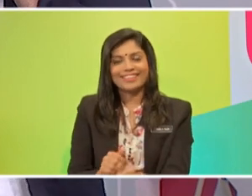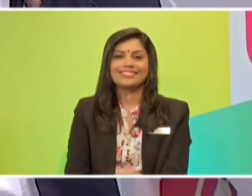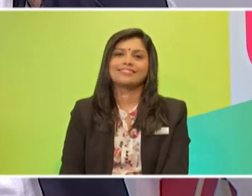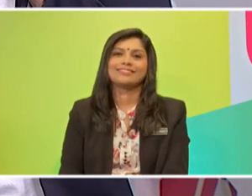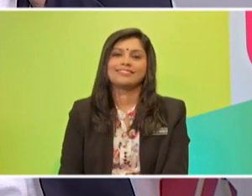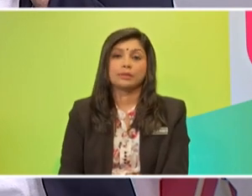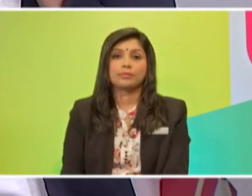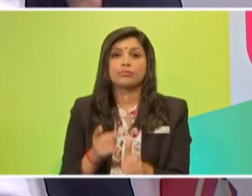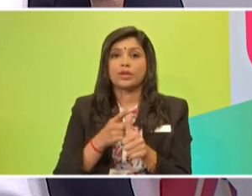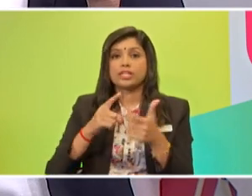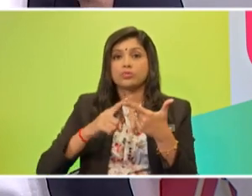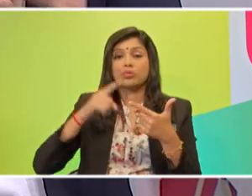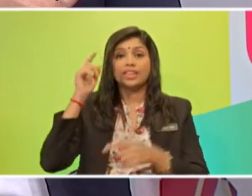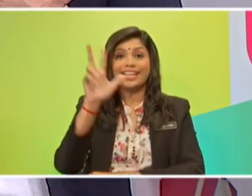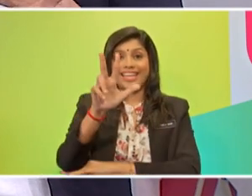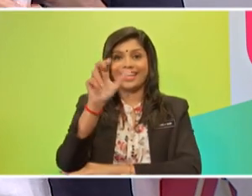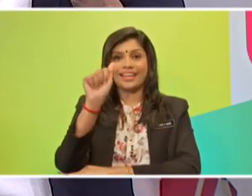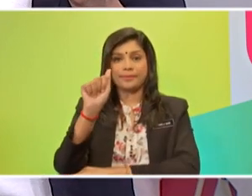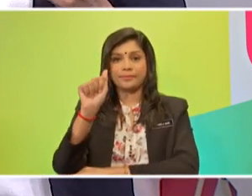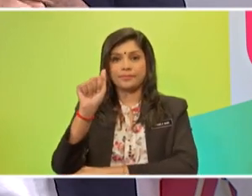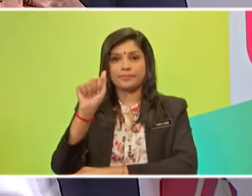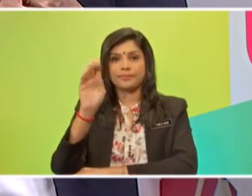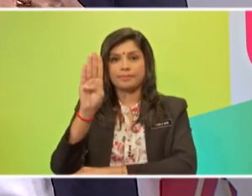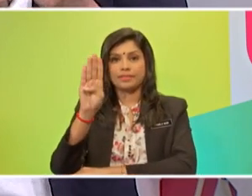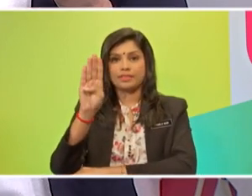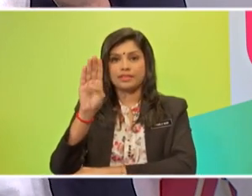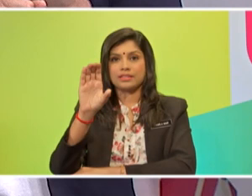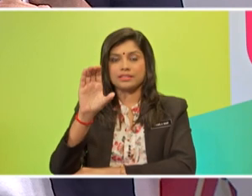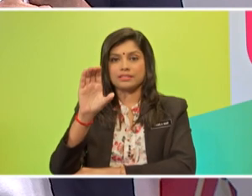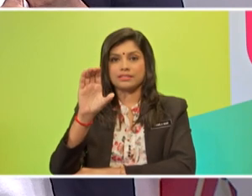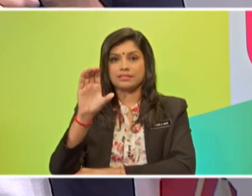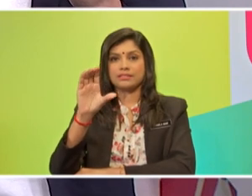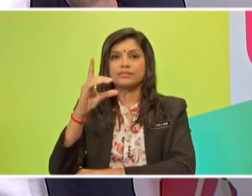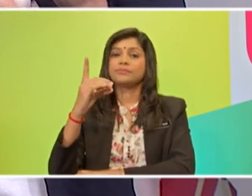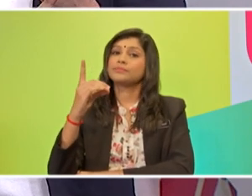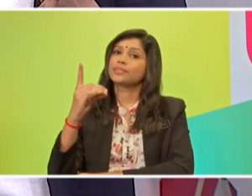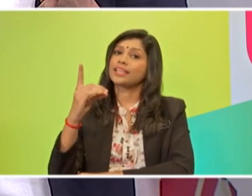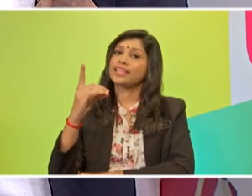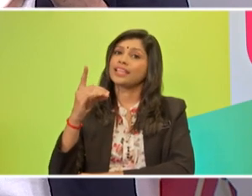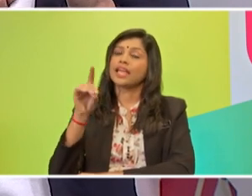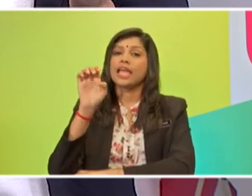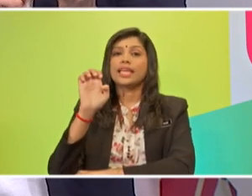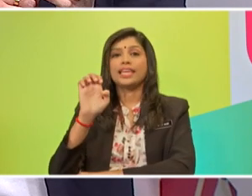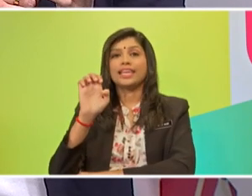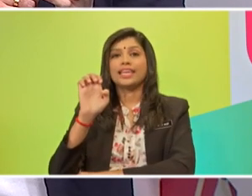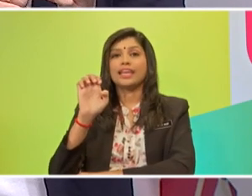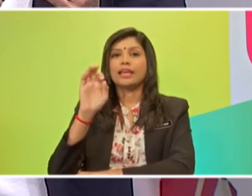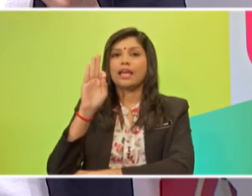we go. A, B, C, D,